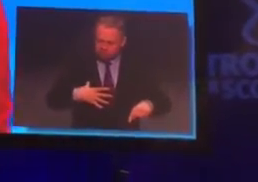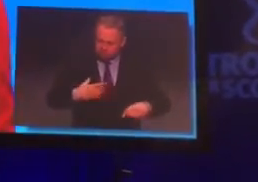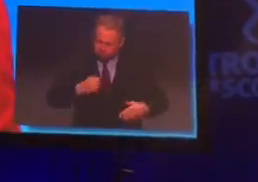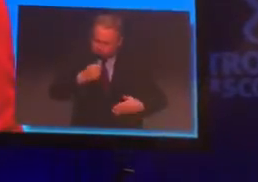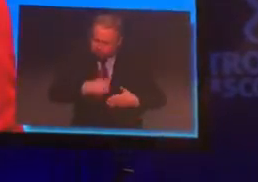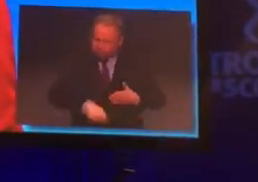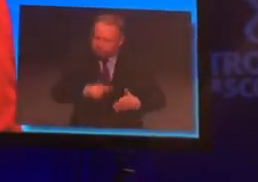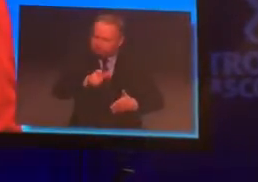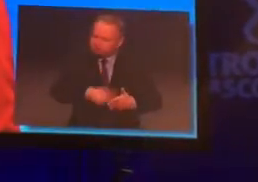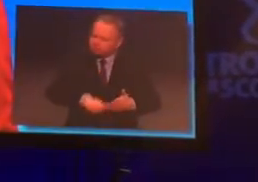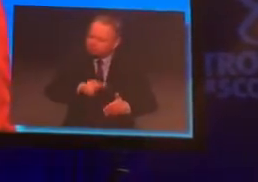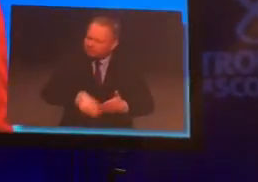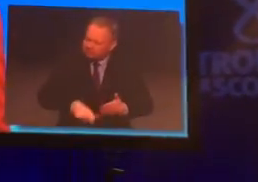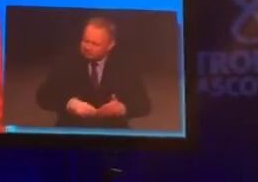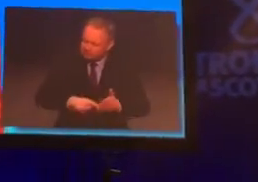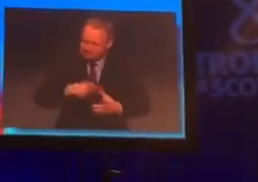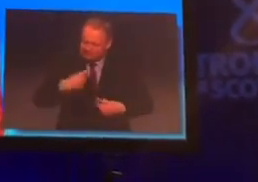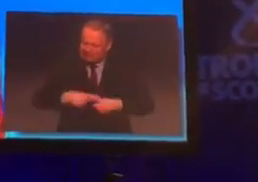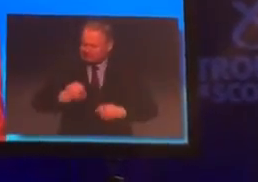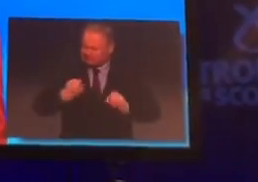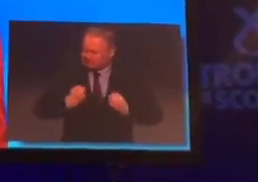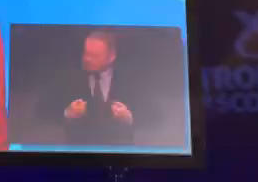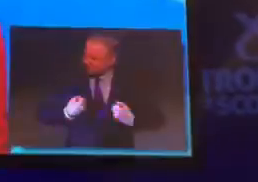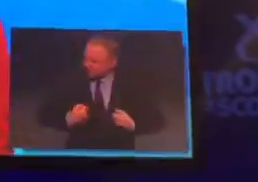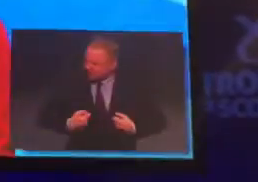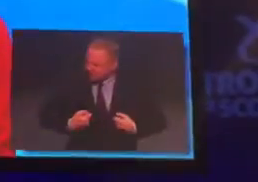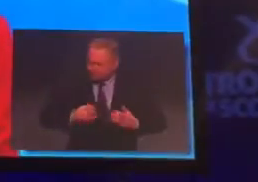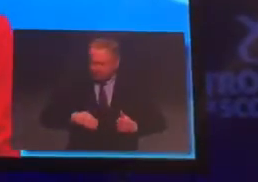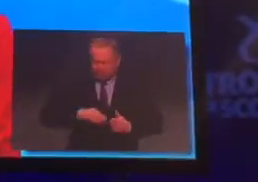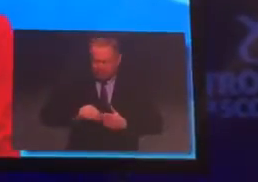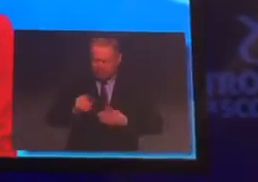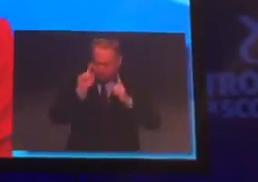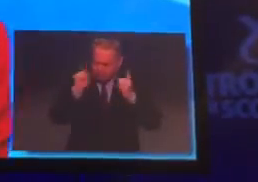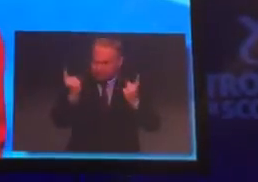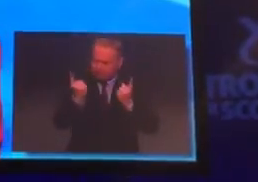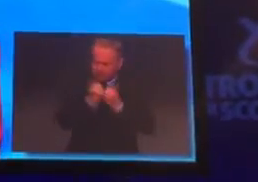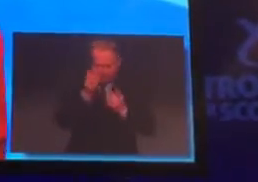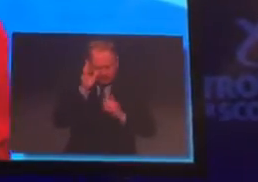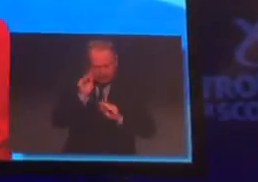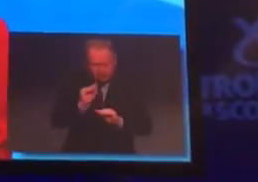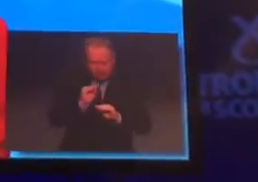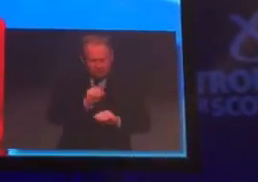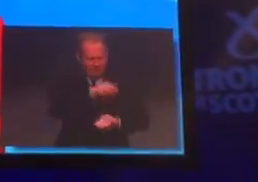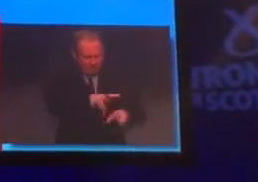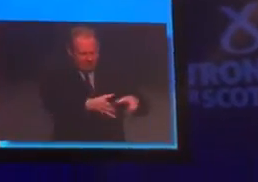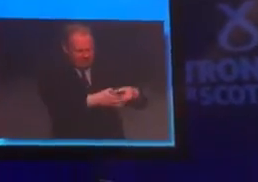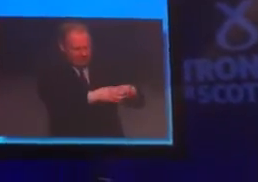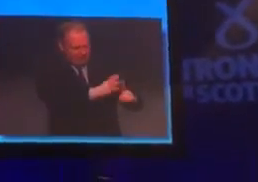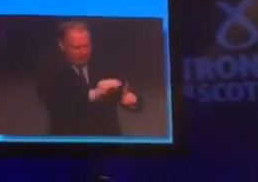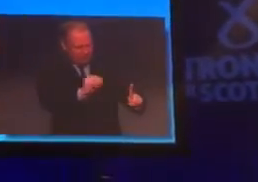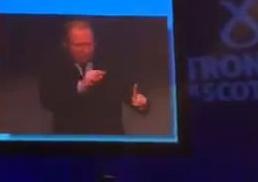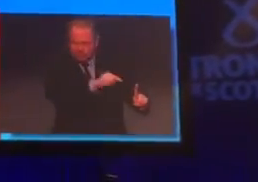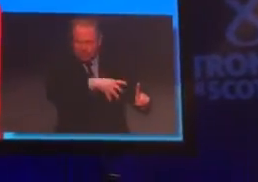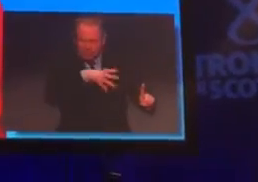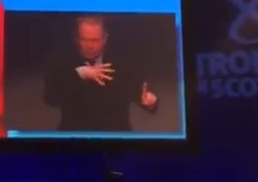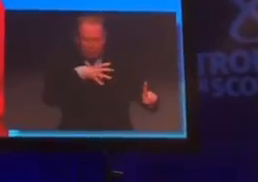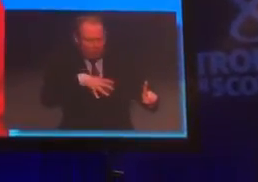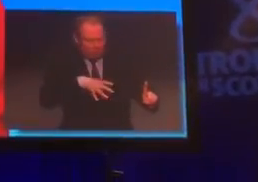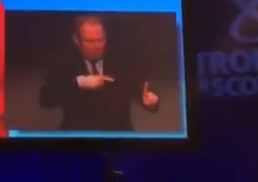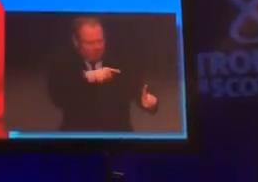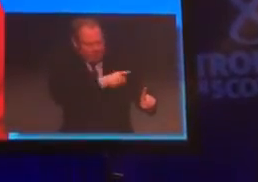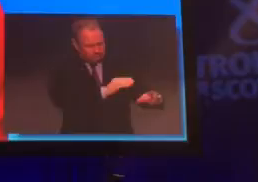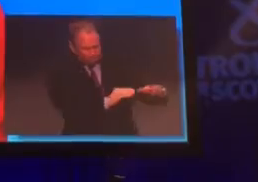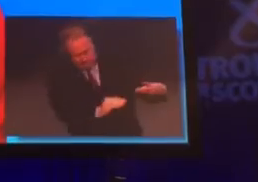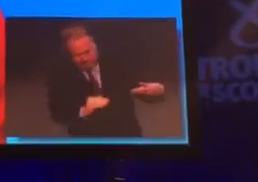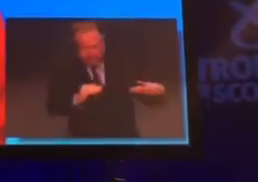sick and tax university education. That party wants you to give them a bigger